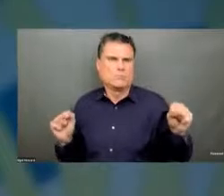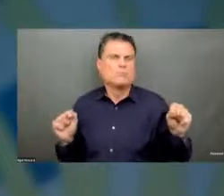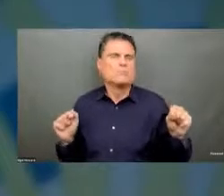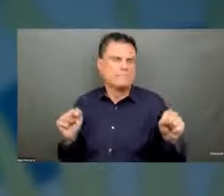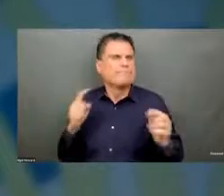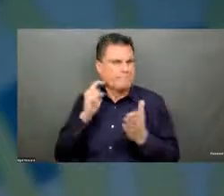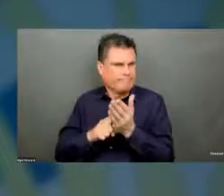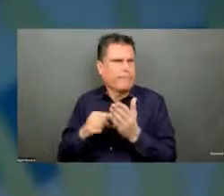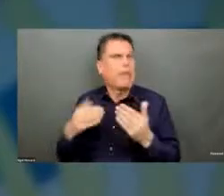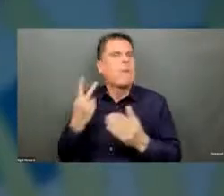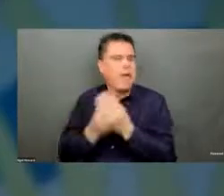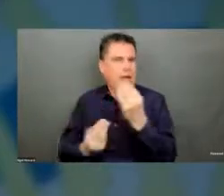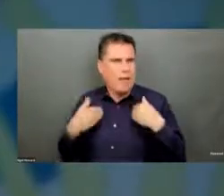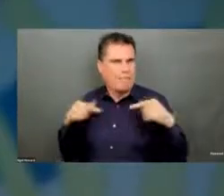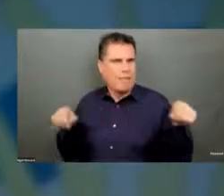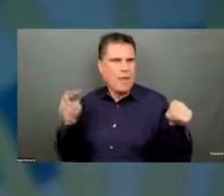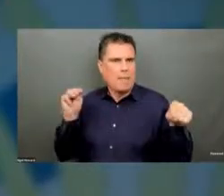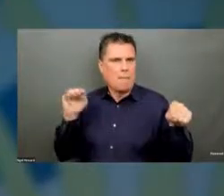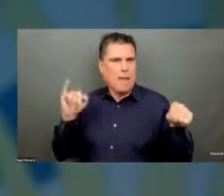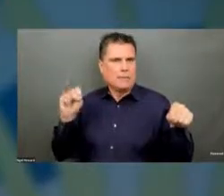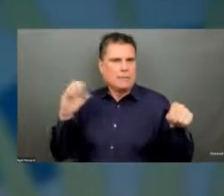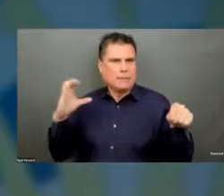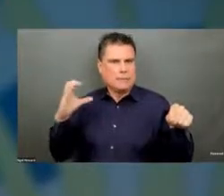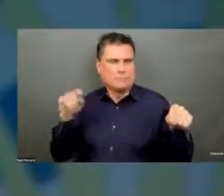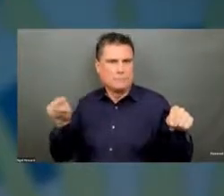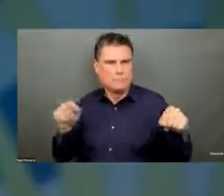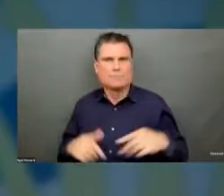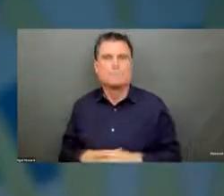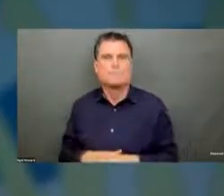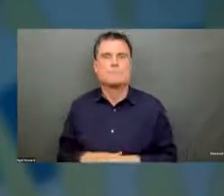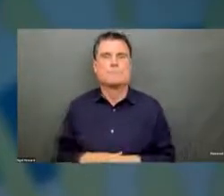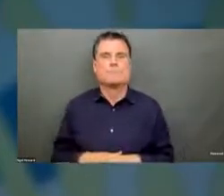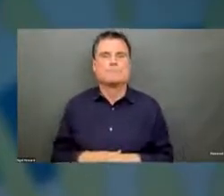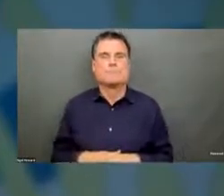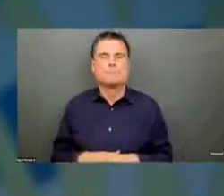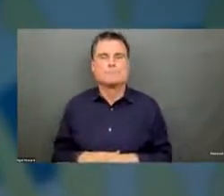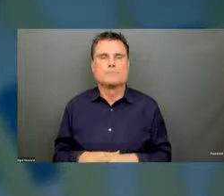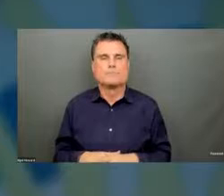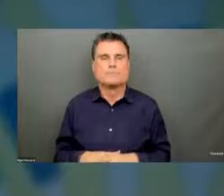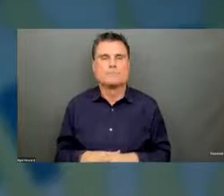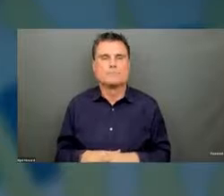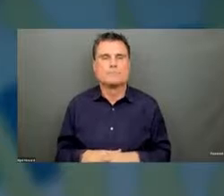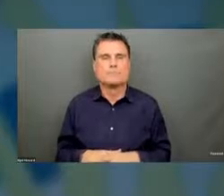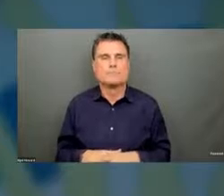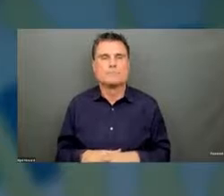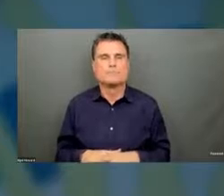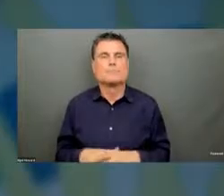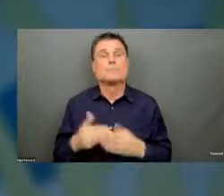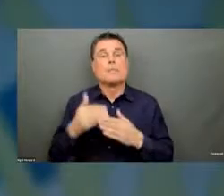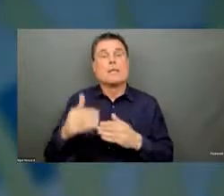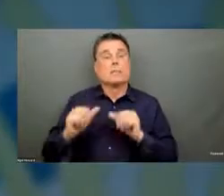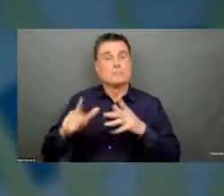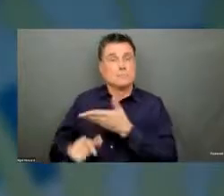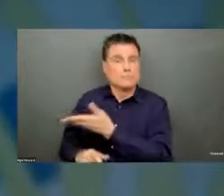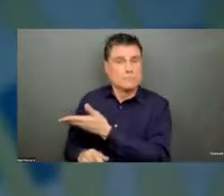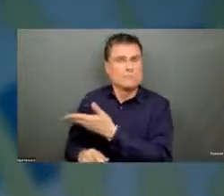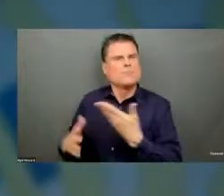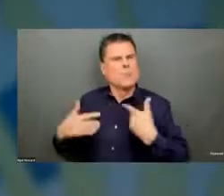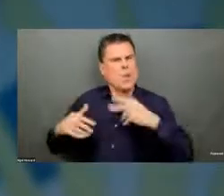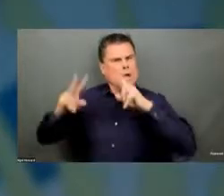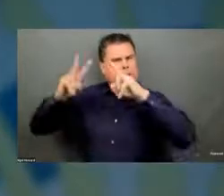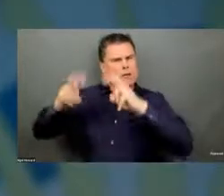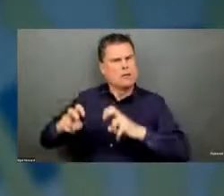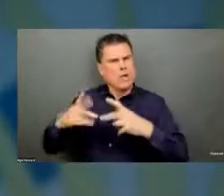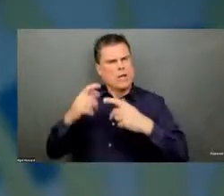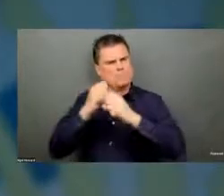One of the things that helps us understand the impact of a new virus or of a condition